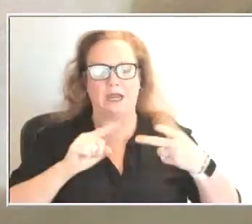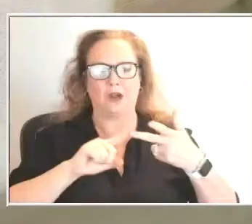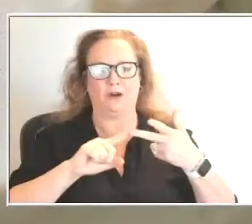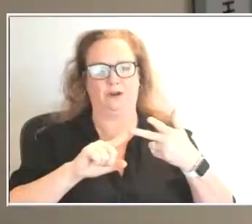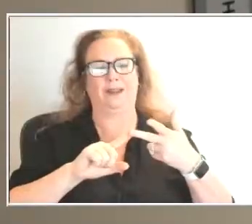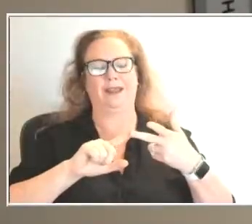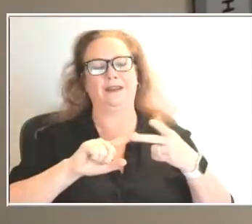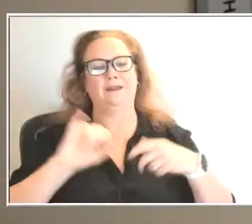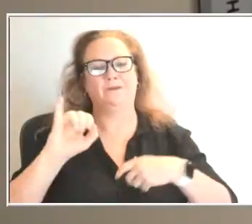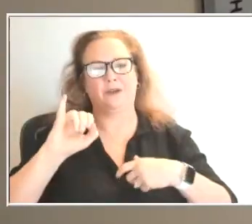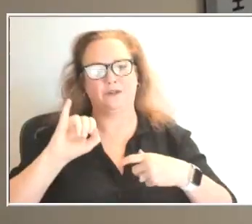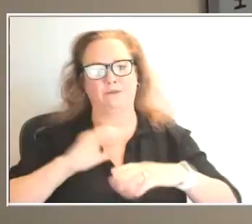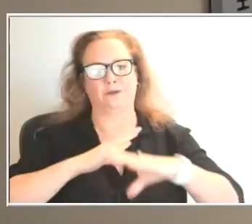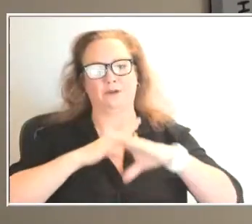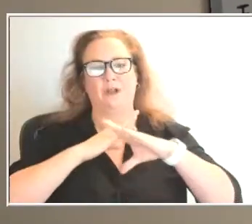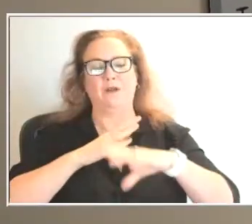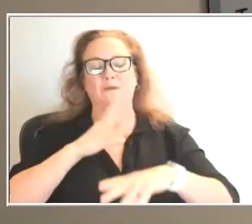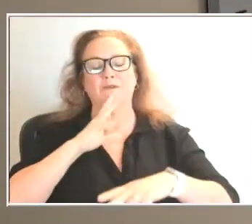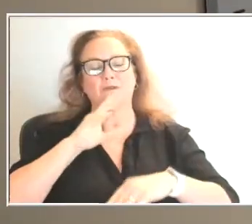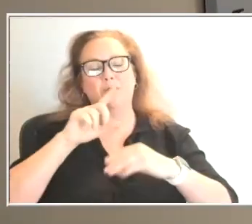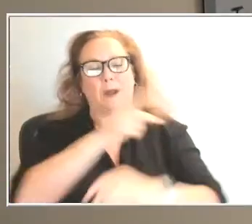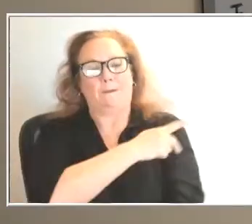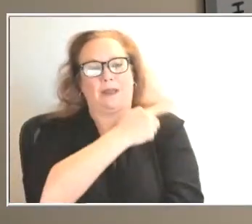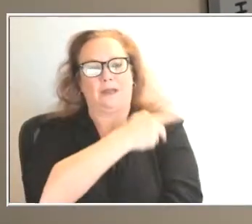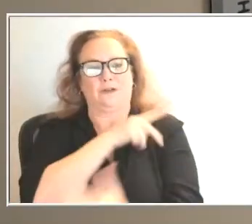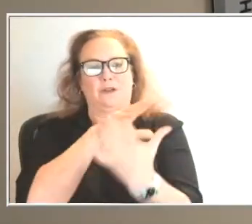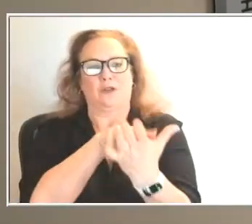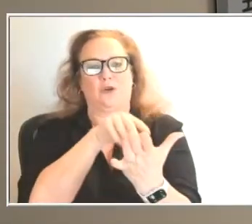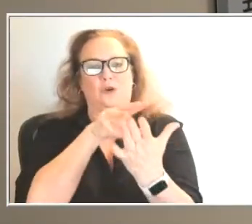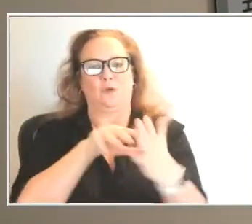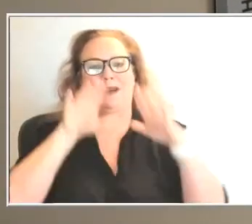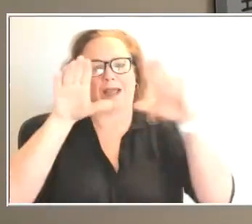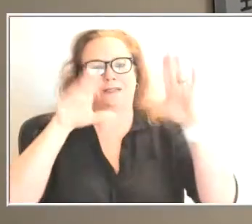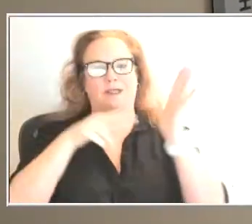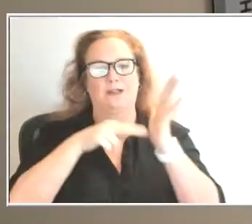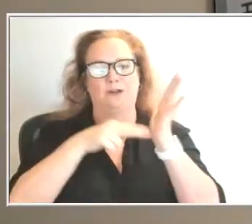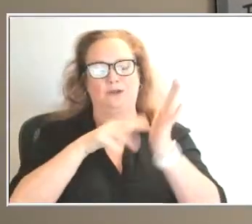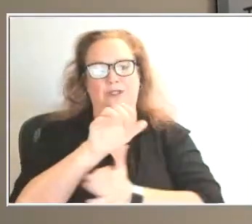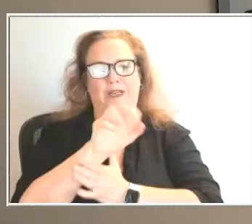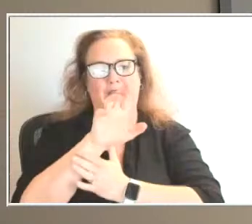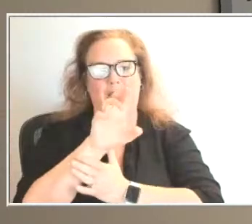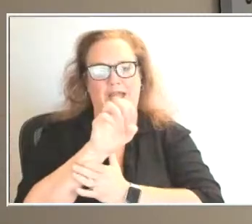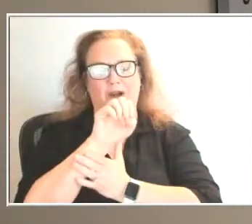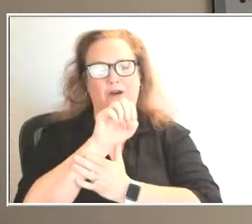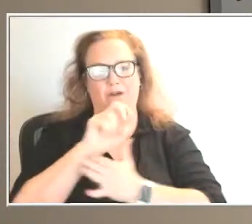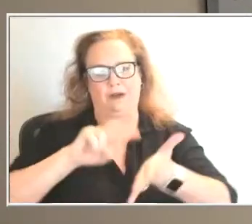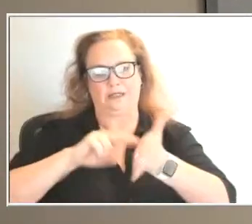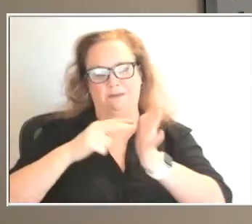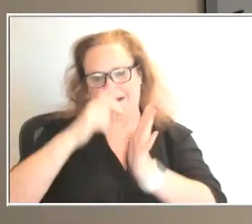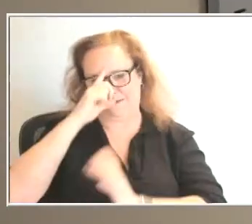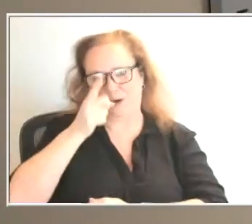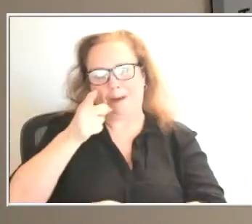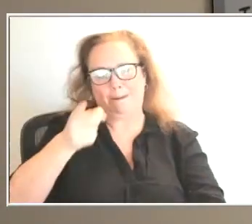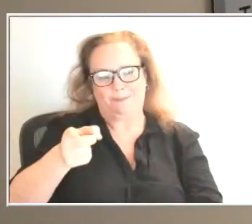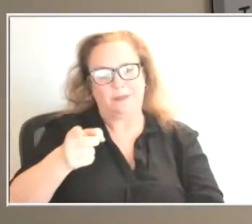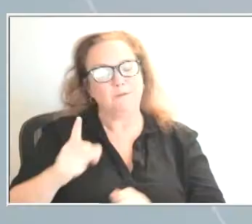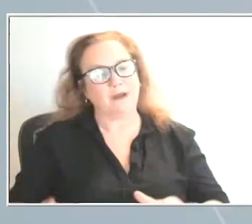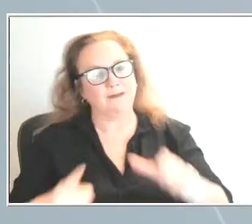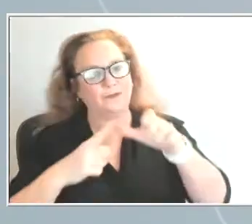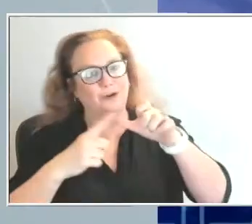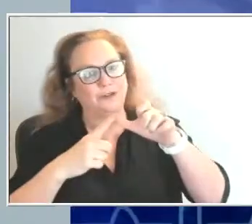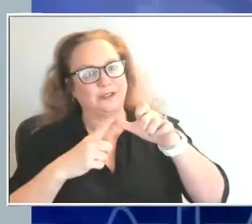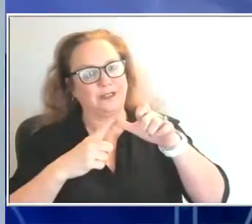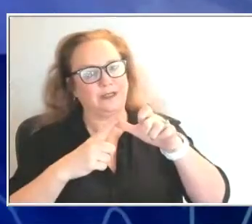hear directly from a patient and learn what excellent nursing care has meant for him. But first, let's do